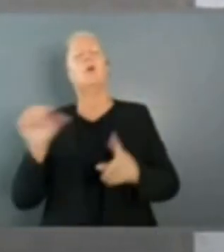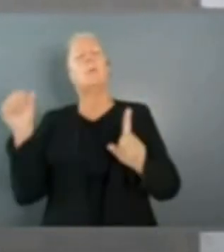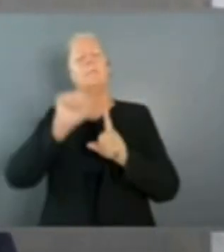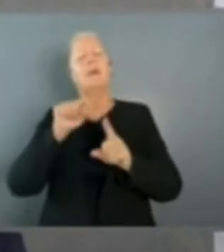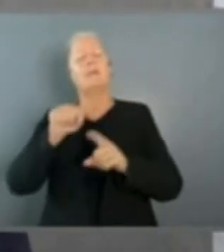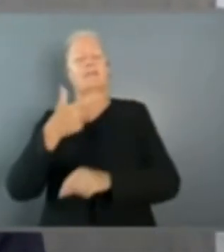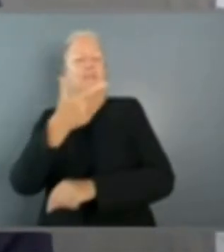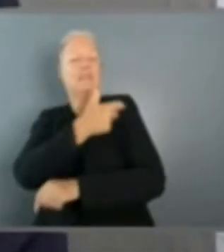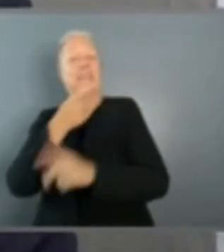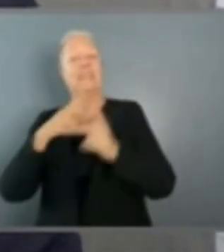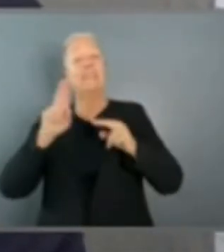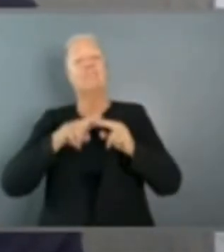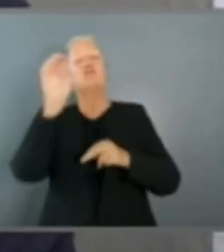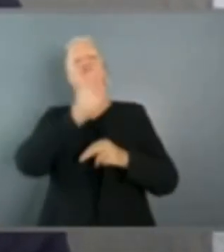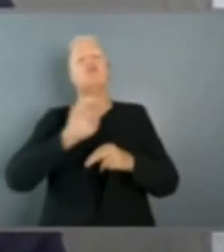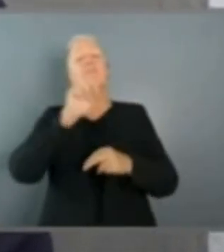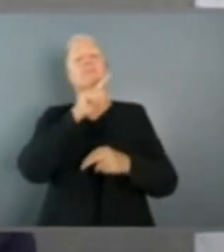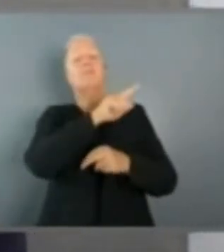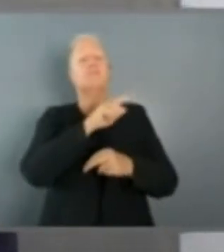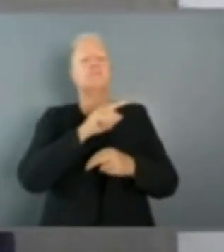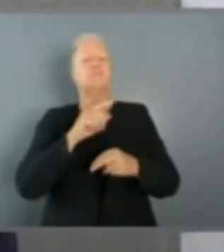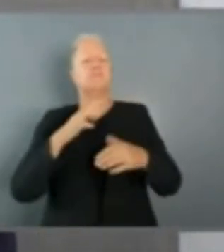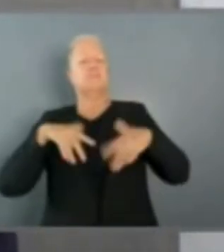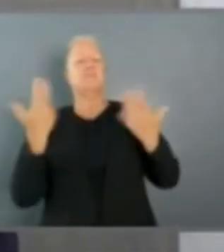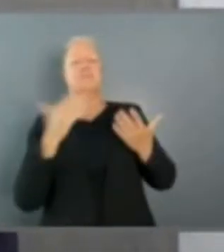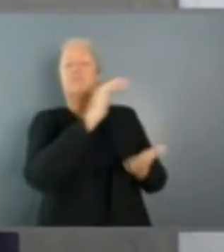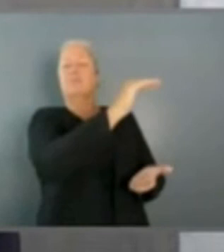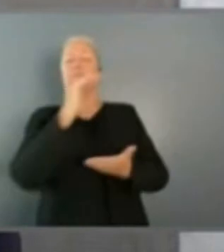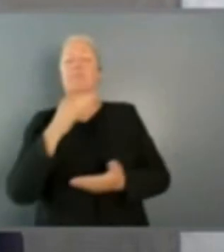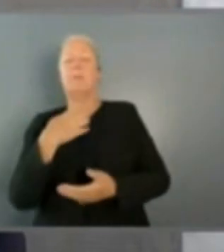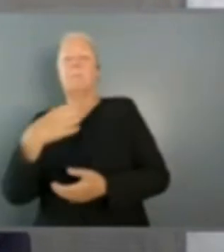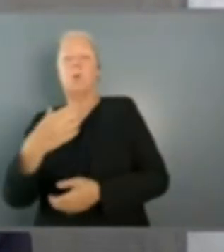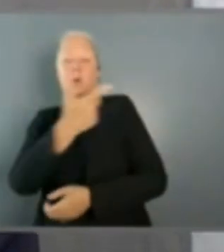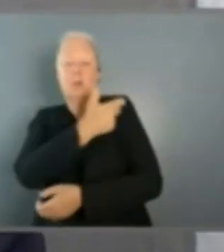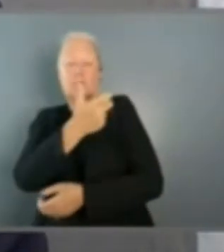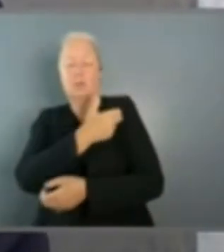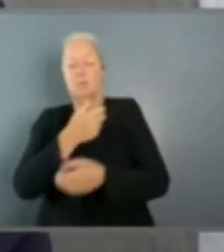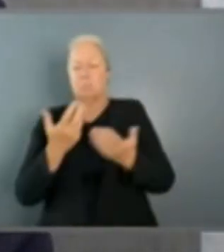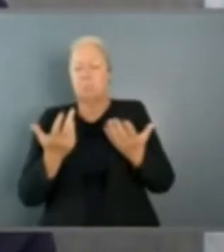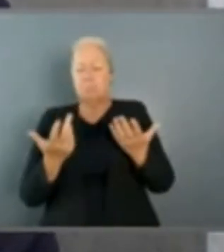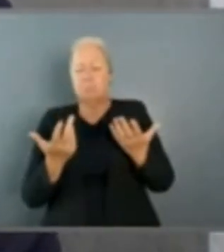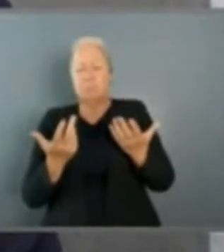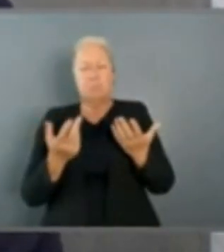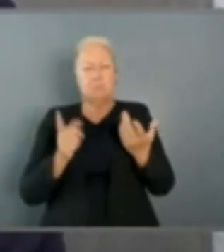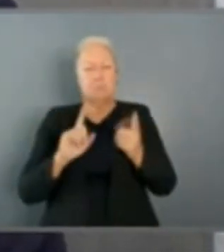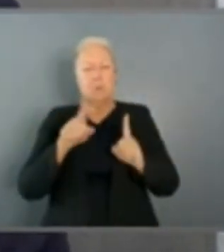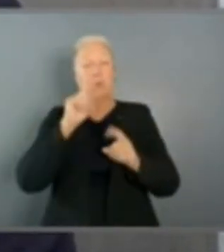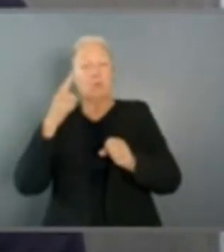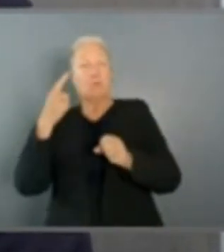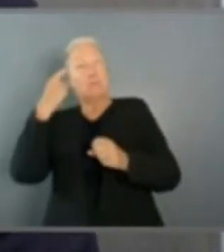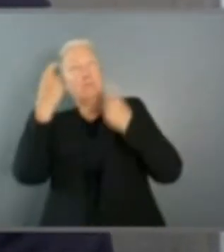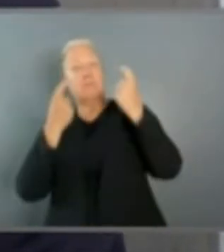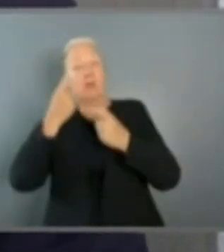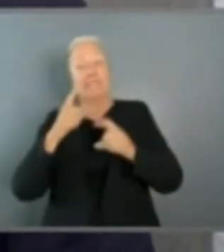don't come to the party with your request to send us the vaccines for which we've paid for, will you be prepared to divert some of the domestic production